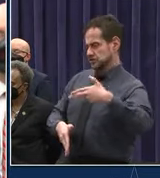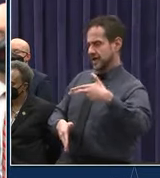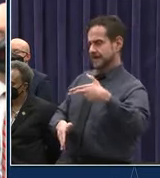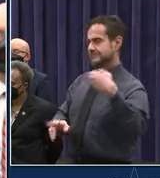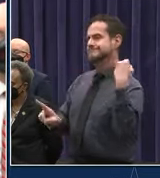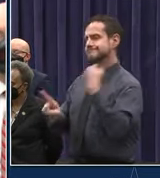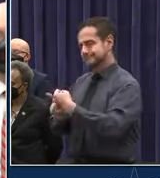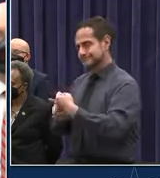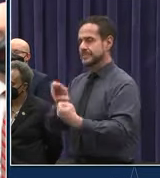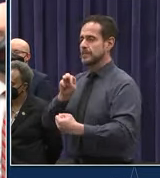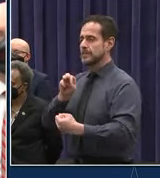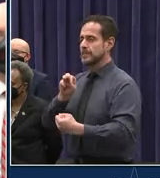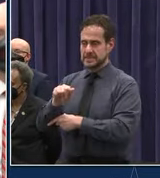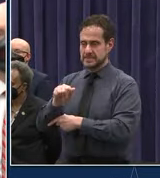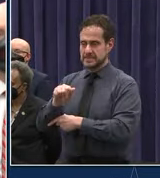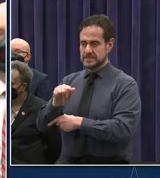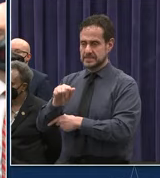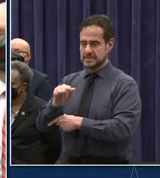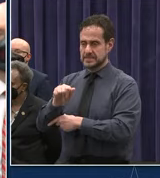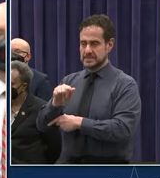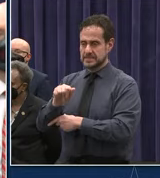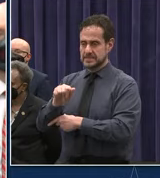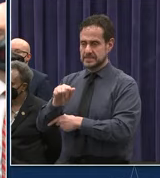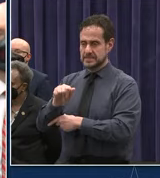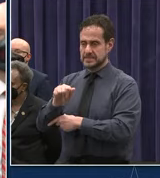A 29-year-old male.